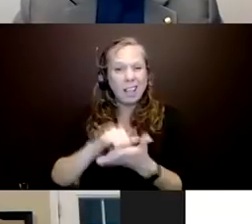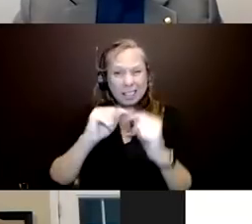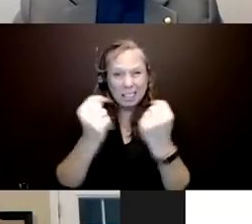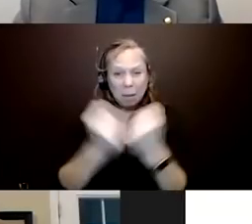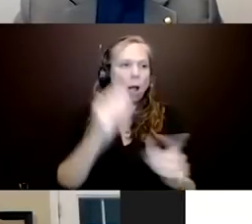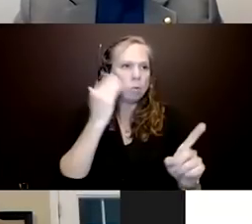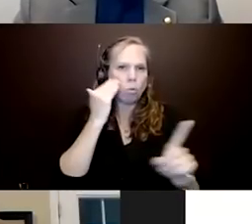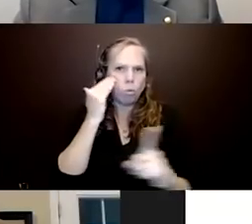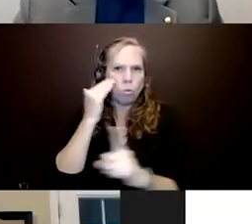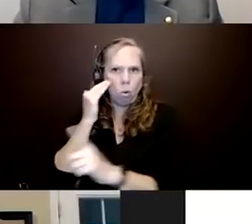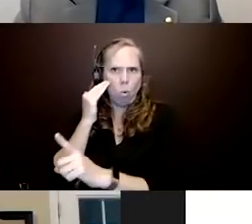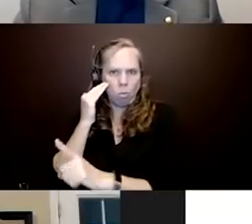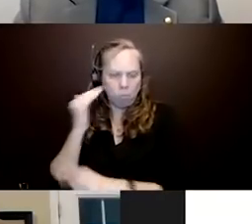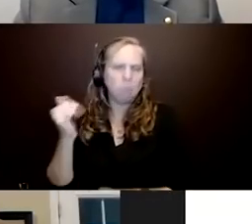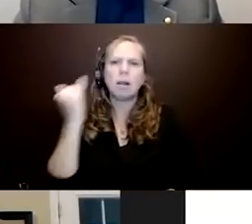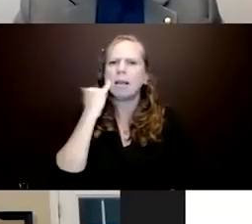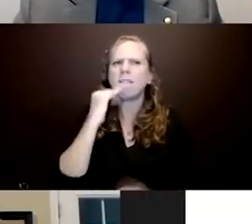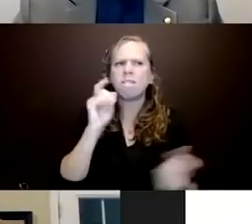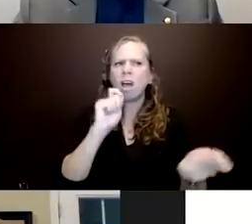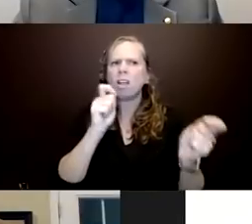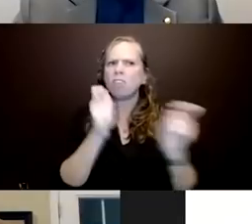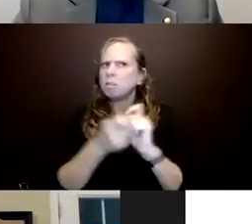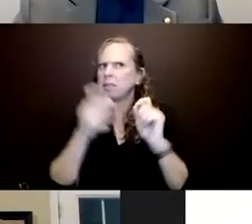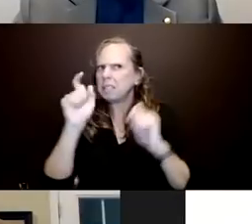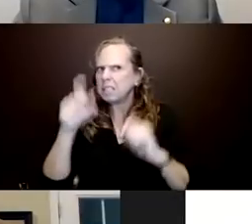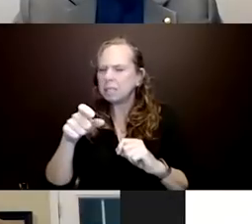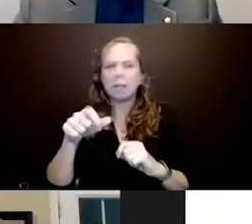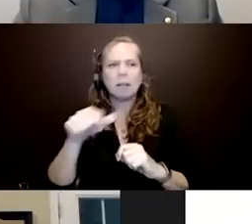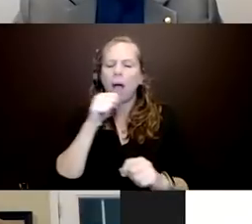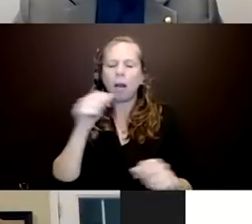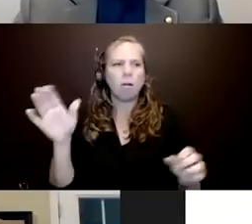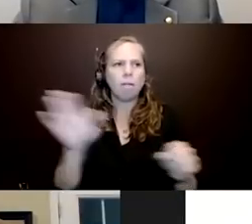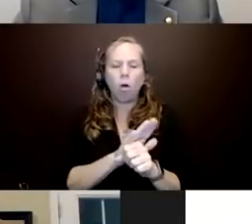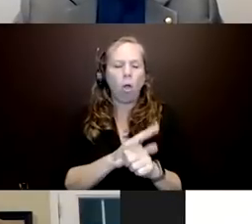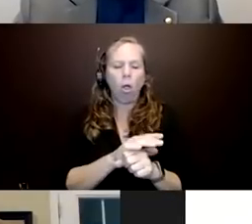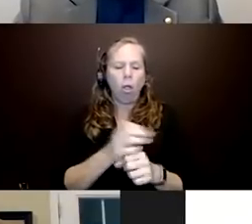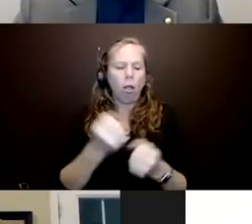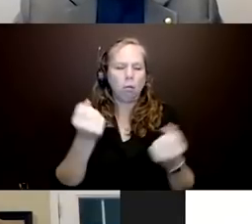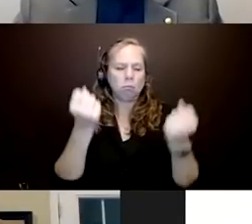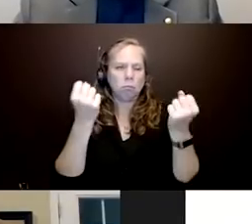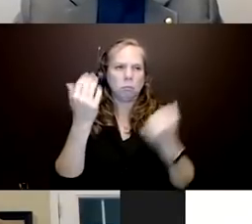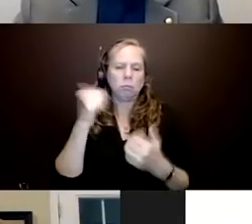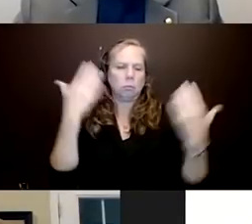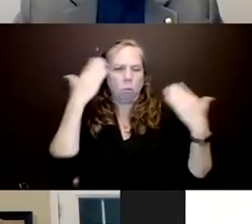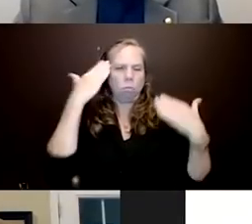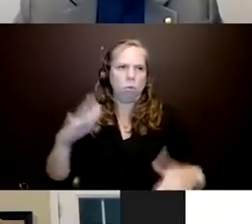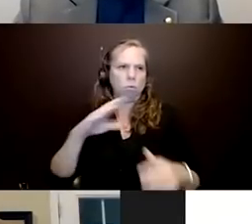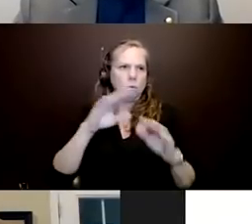is some adjustment that needs to be made, it won't be a totally foreign teacher to the child.